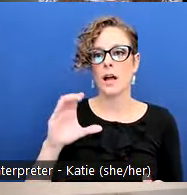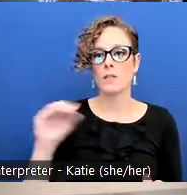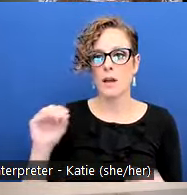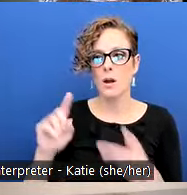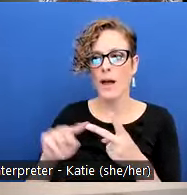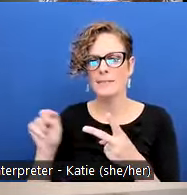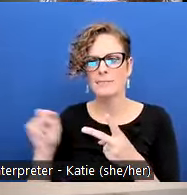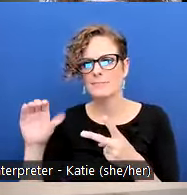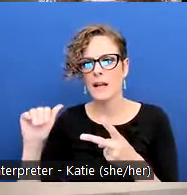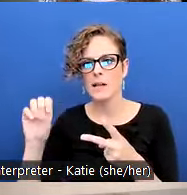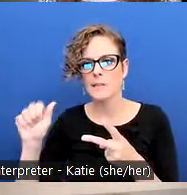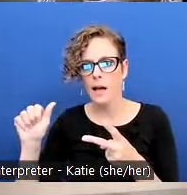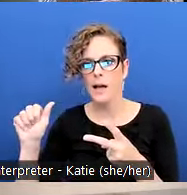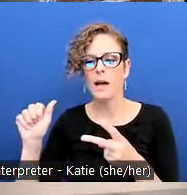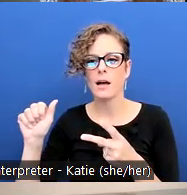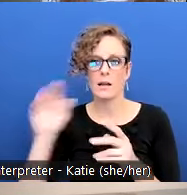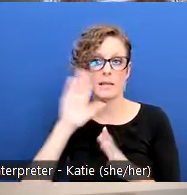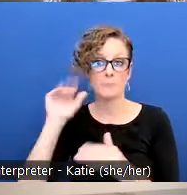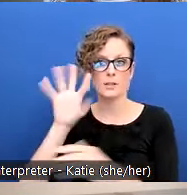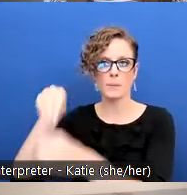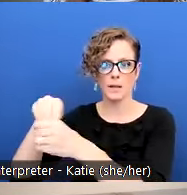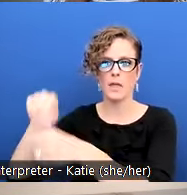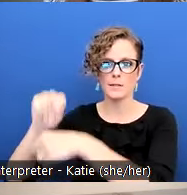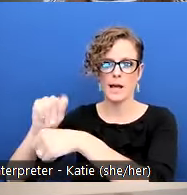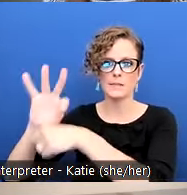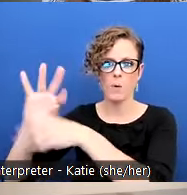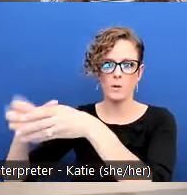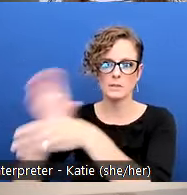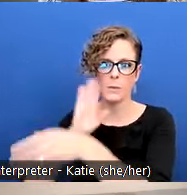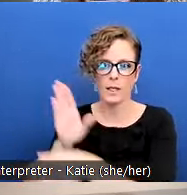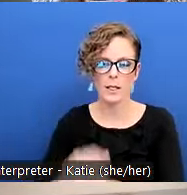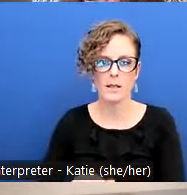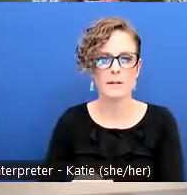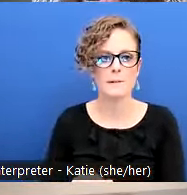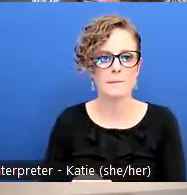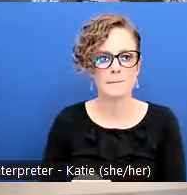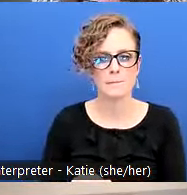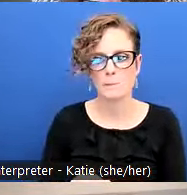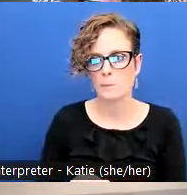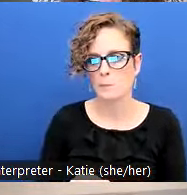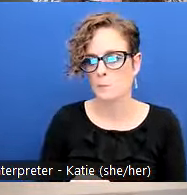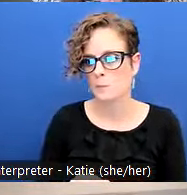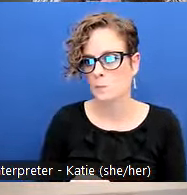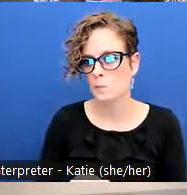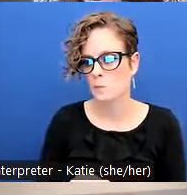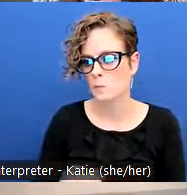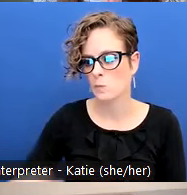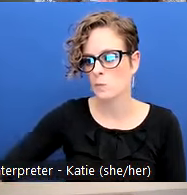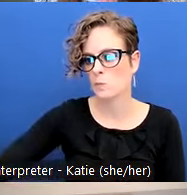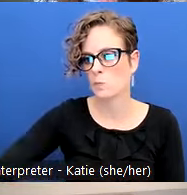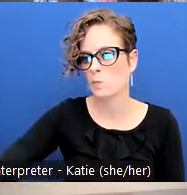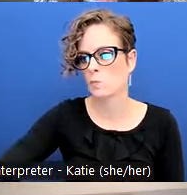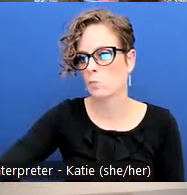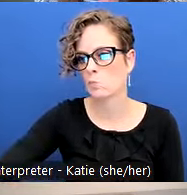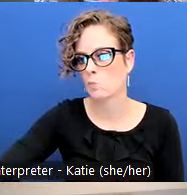force, and we expect that we'll be on that task force. I've pulled out, this is not a complete list of things